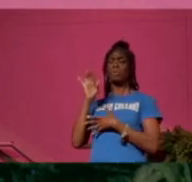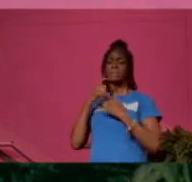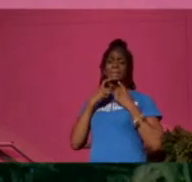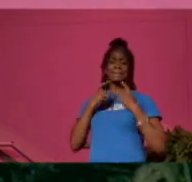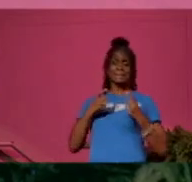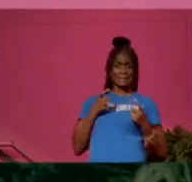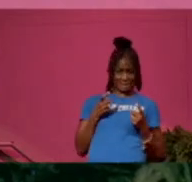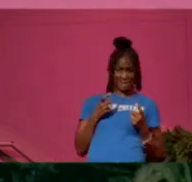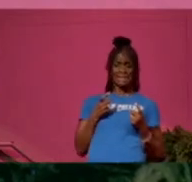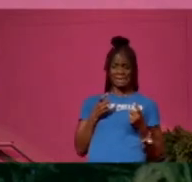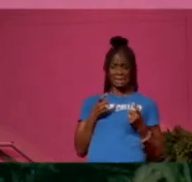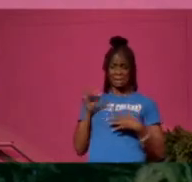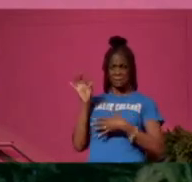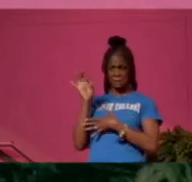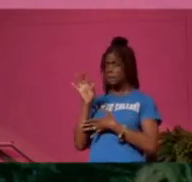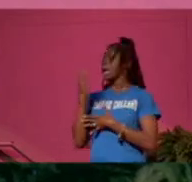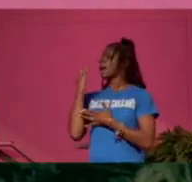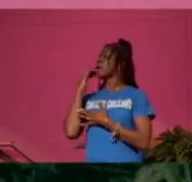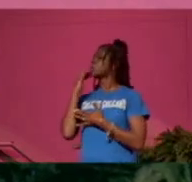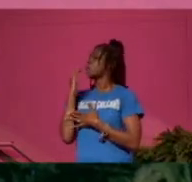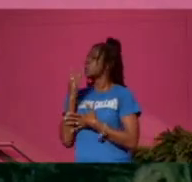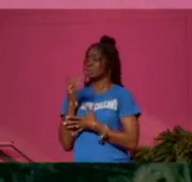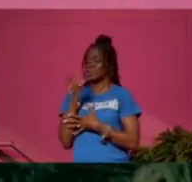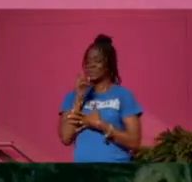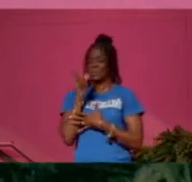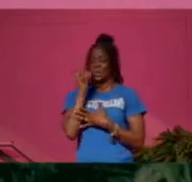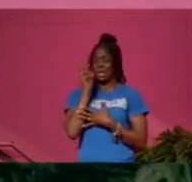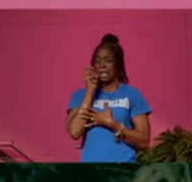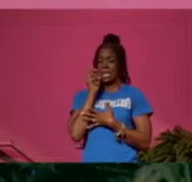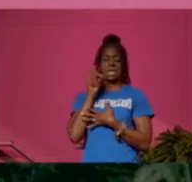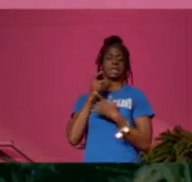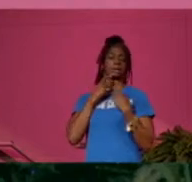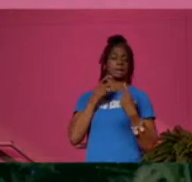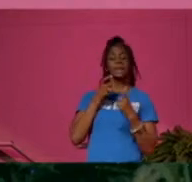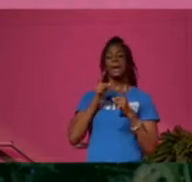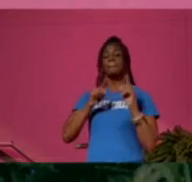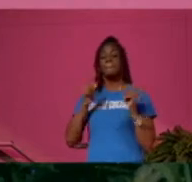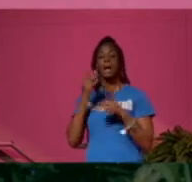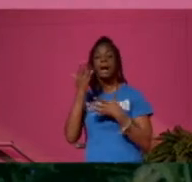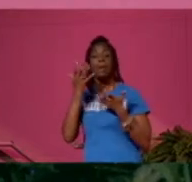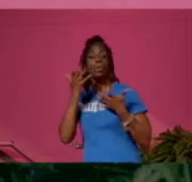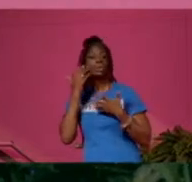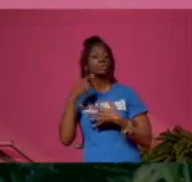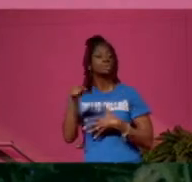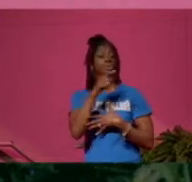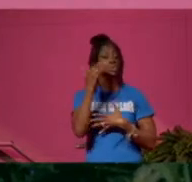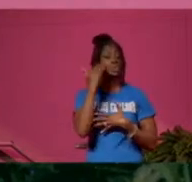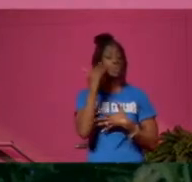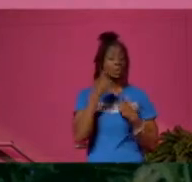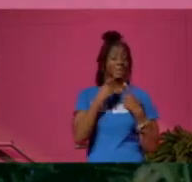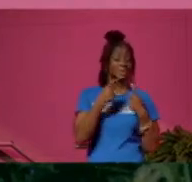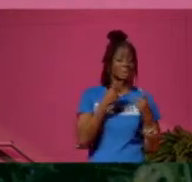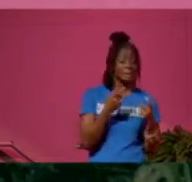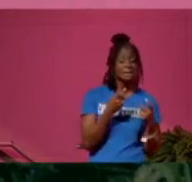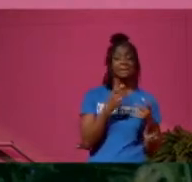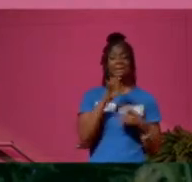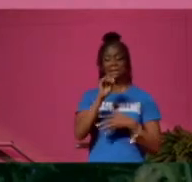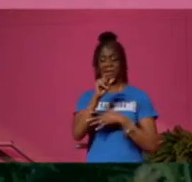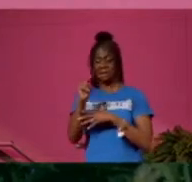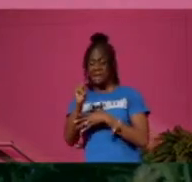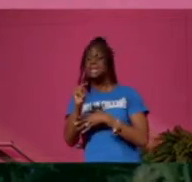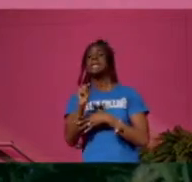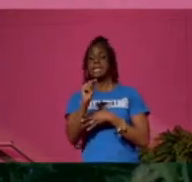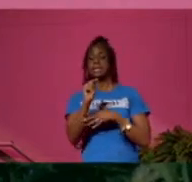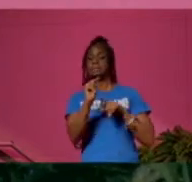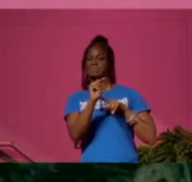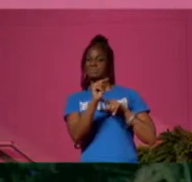more. I know preaching about sin has gone out of style, but I just want you to know, I don't want to preach about sin. I want to preach about forgiveness.